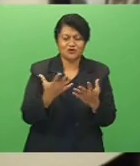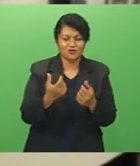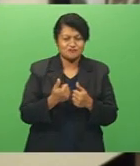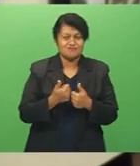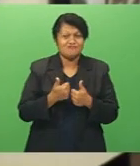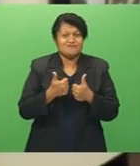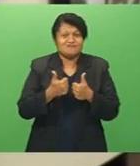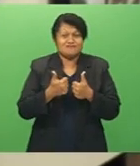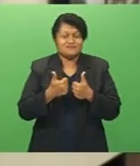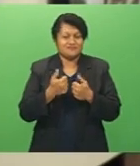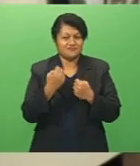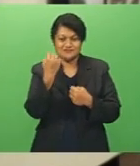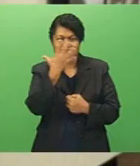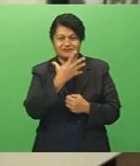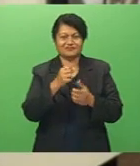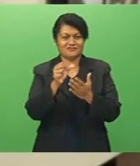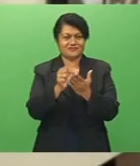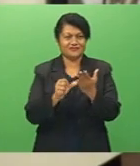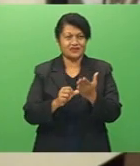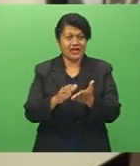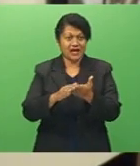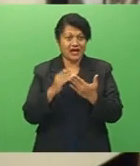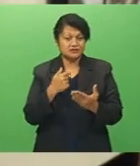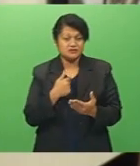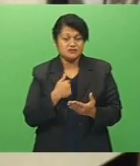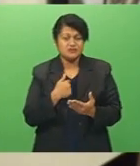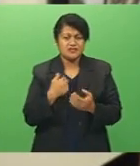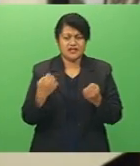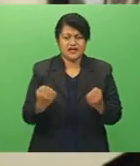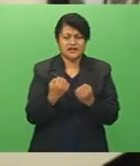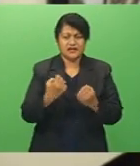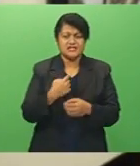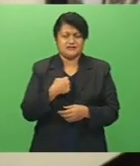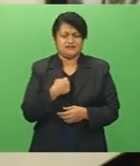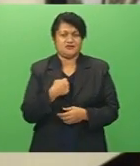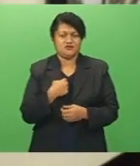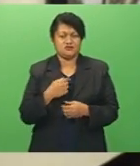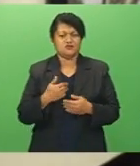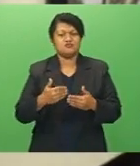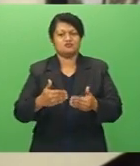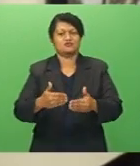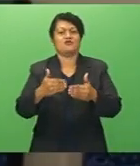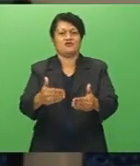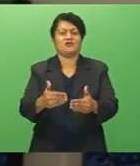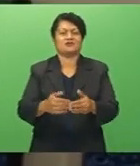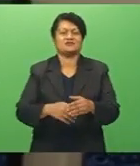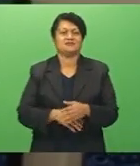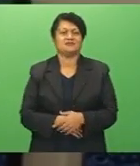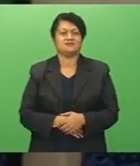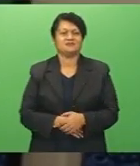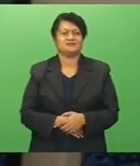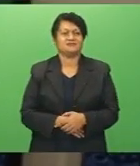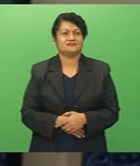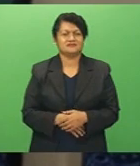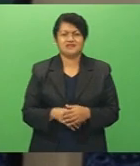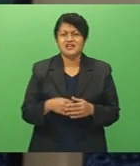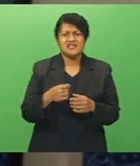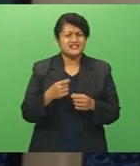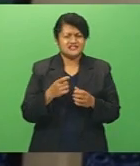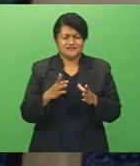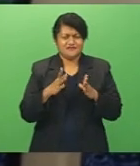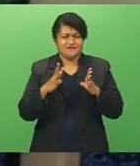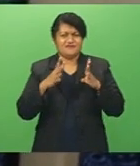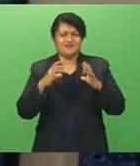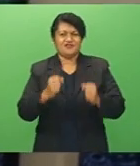me and encourages me to move forward and to look for the day that I will be leaving this place. It's a form of freedom while being